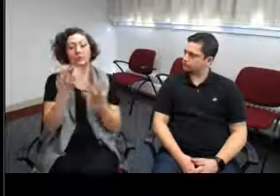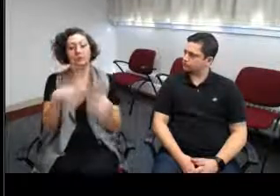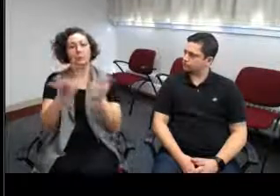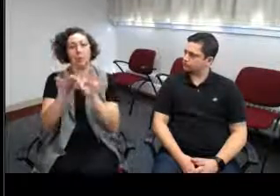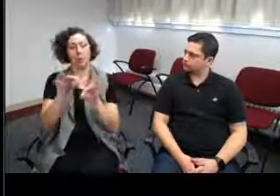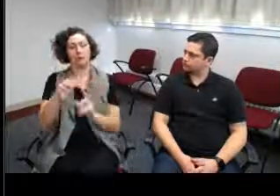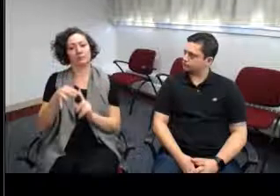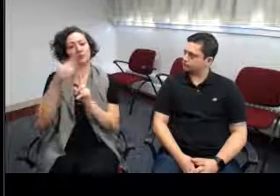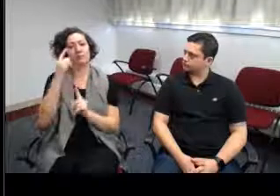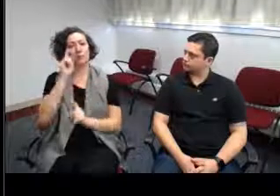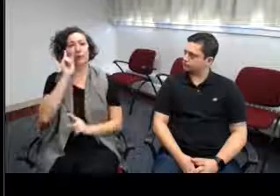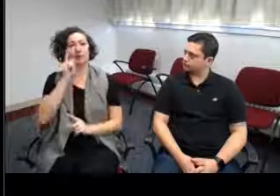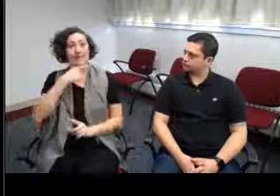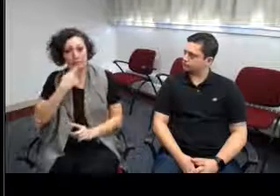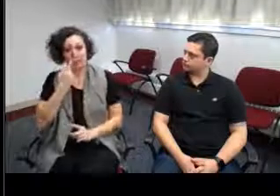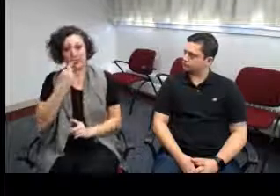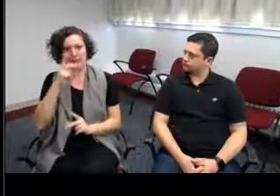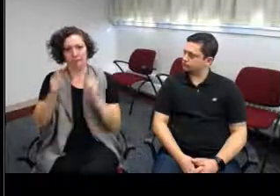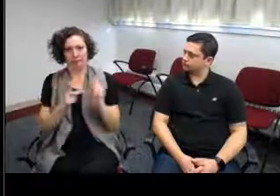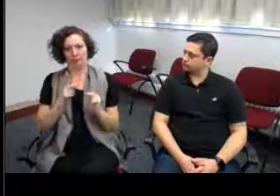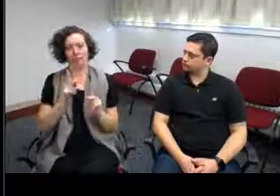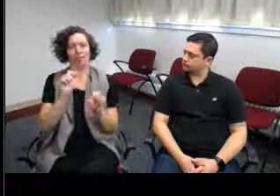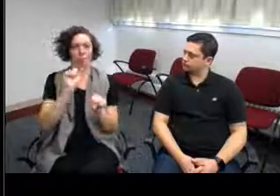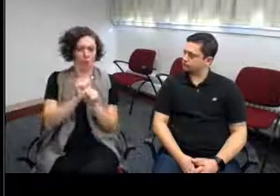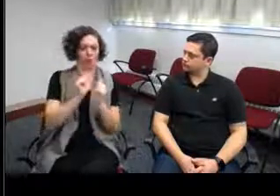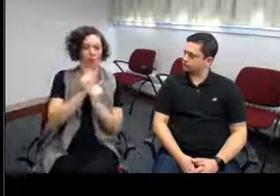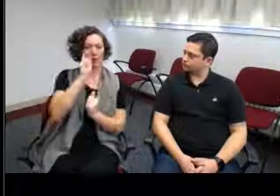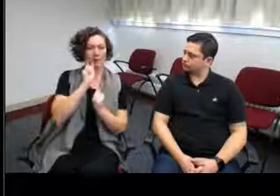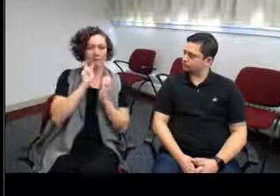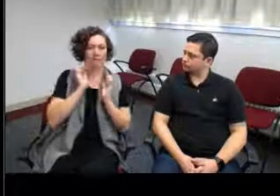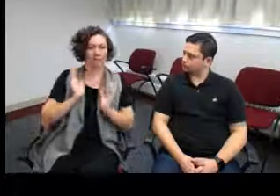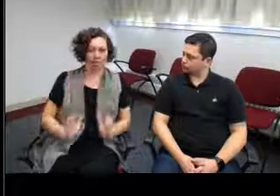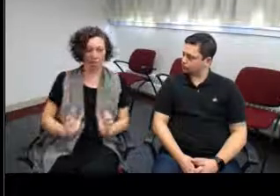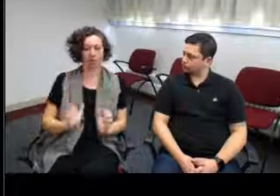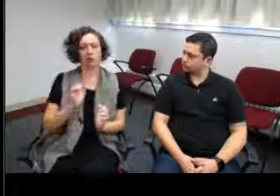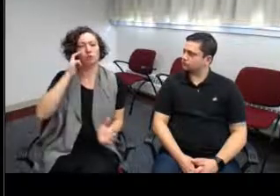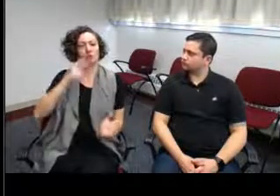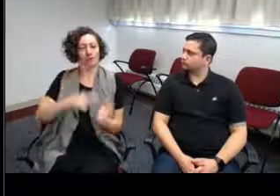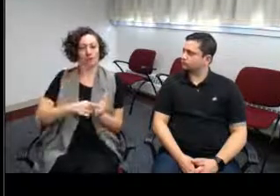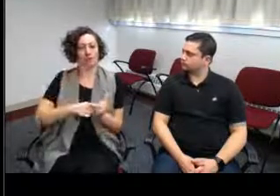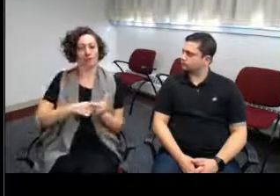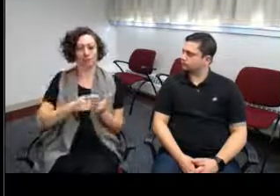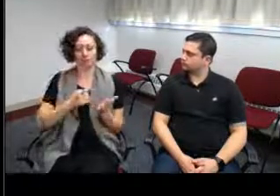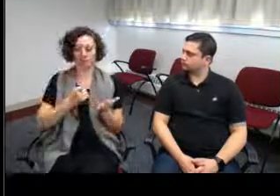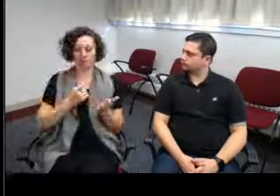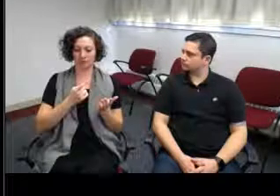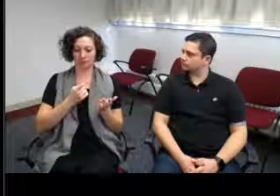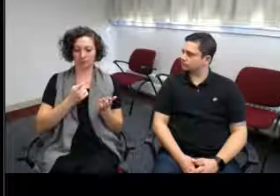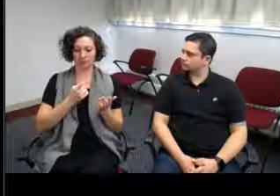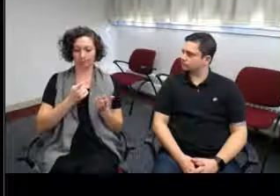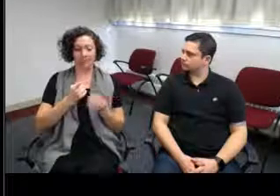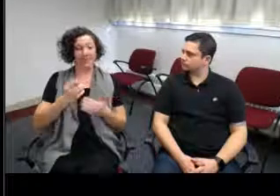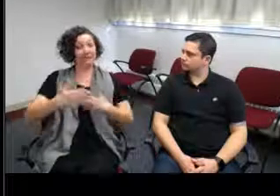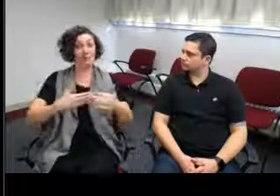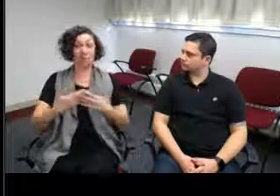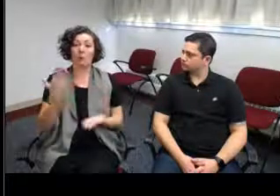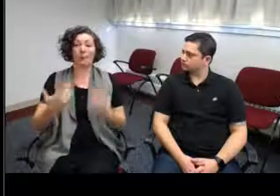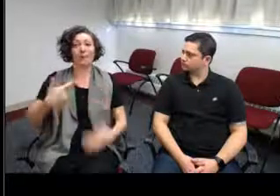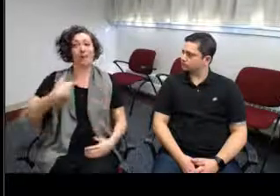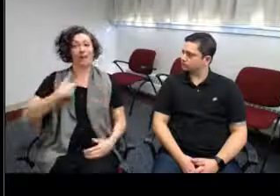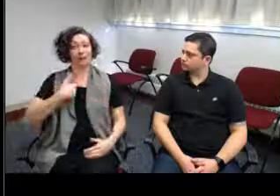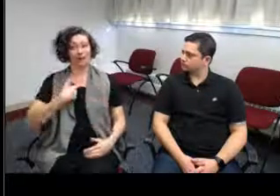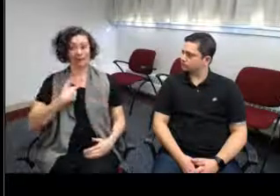seeking help. And especially for hearing people working with deaf clients, we really need